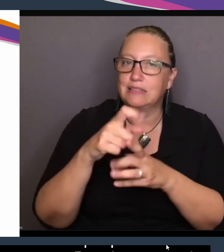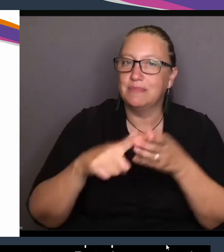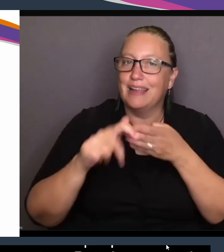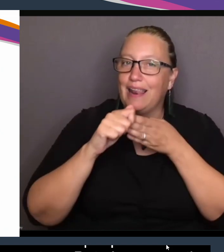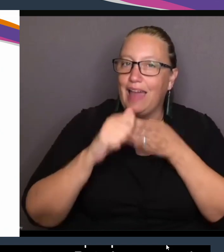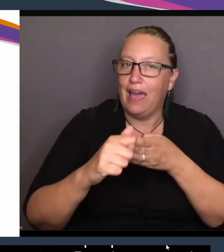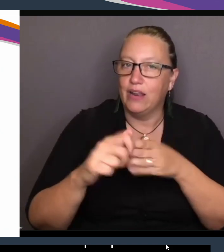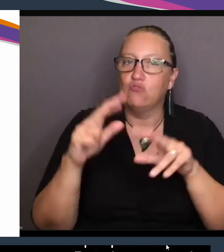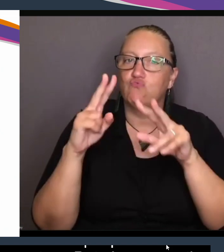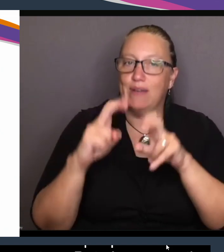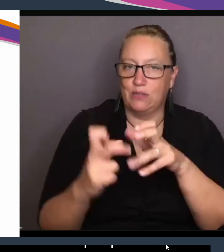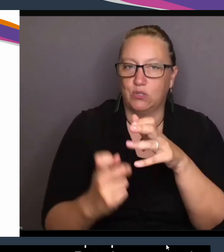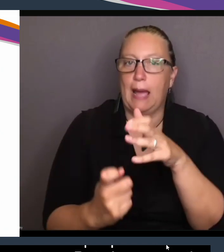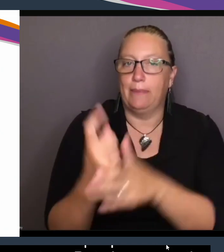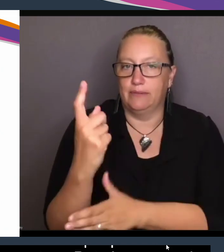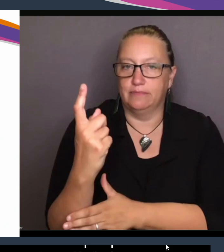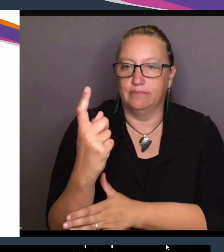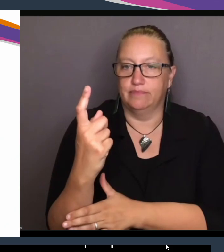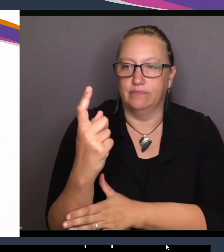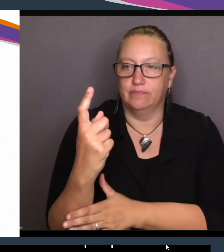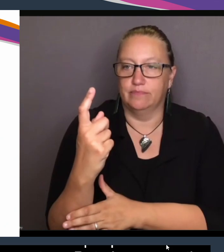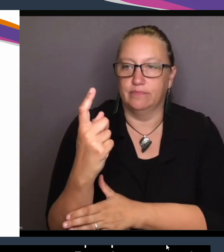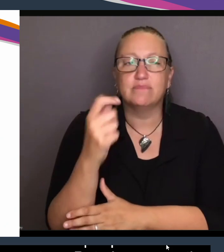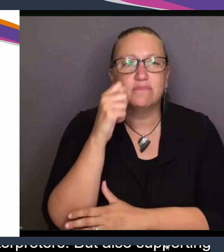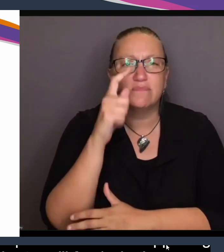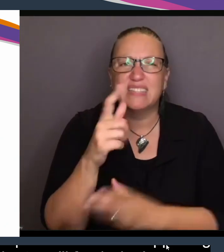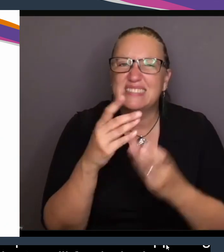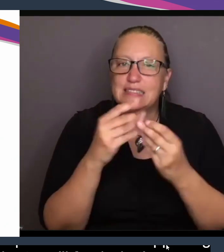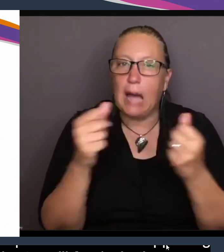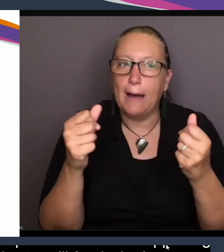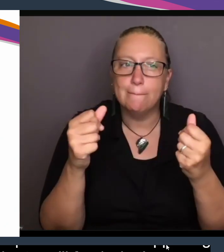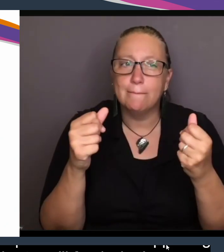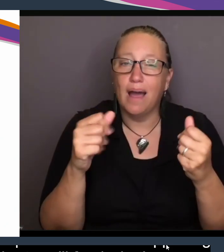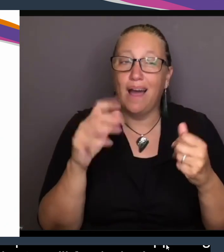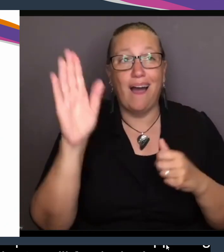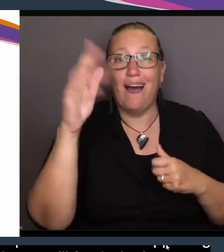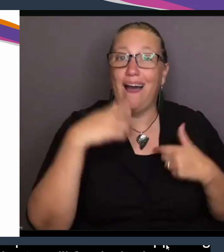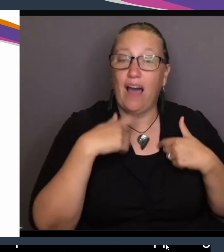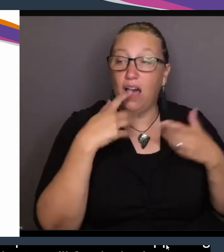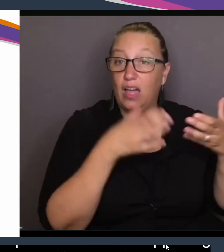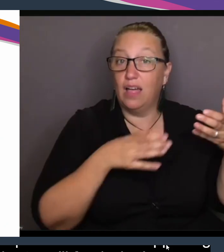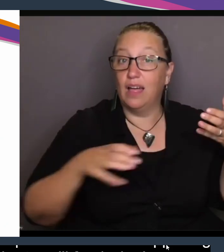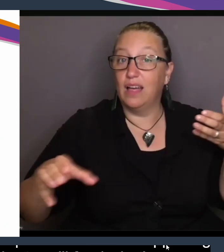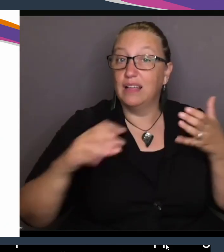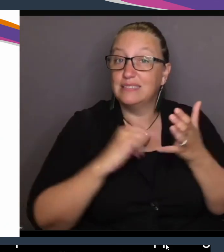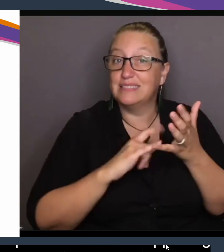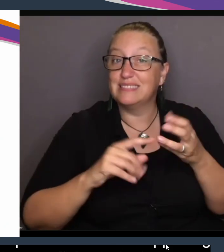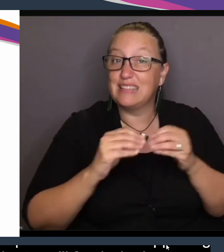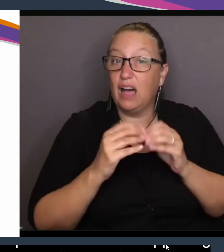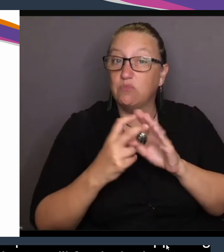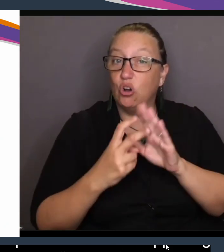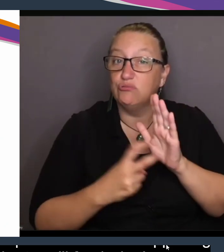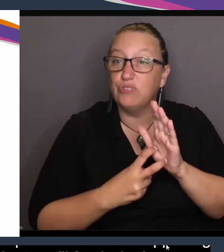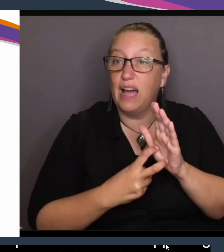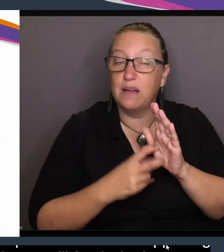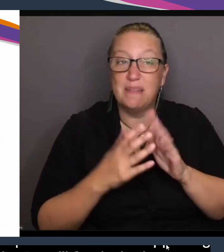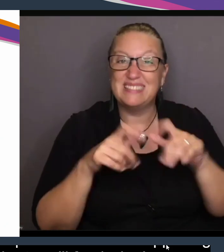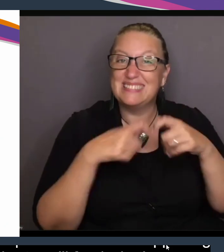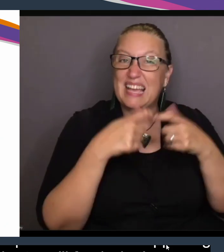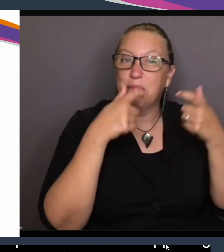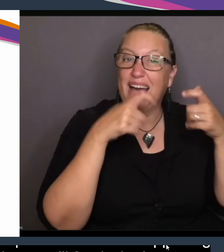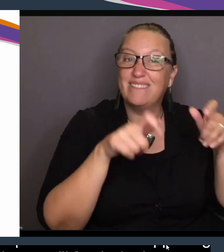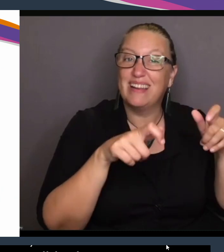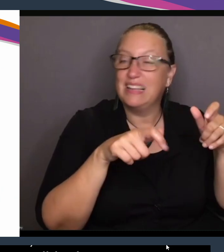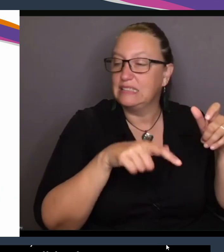Large subcontracting arrangements that undermine team governments and costs unrelated to the project won't be